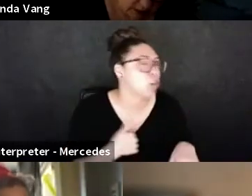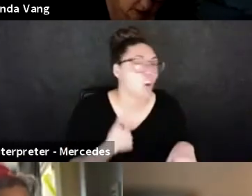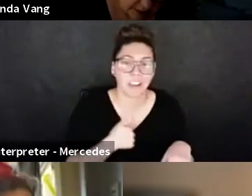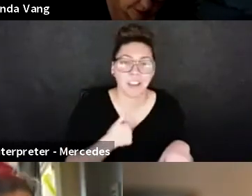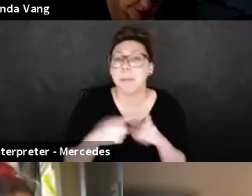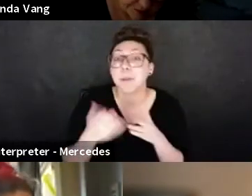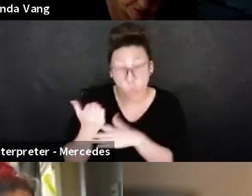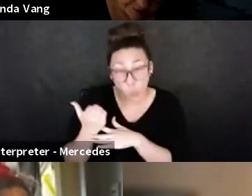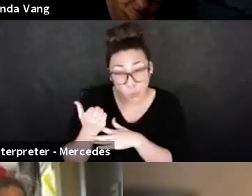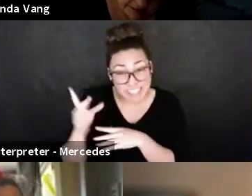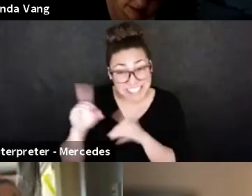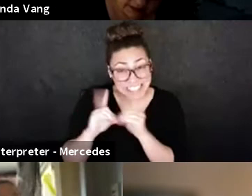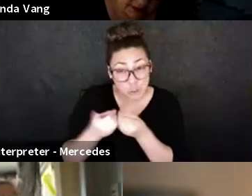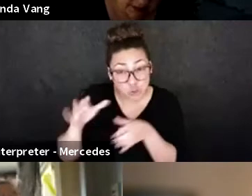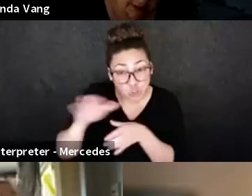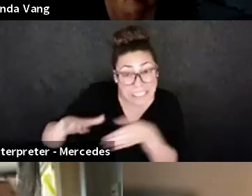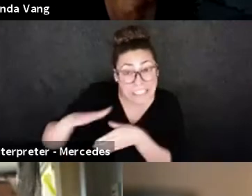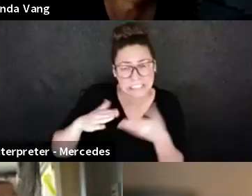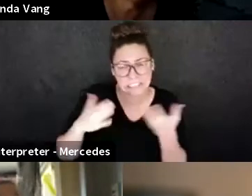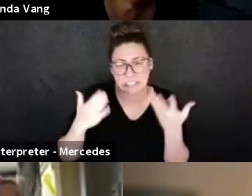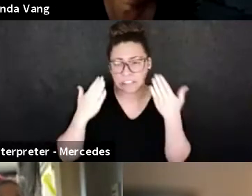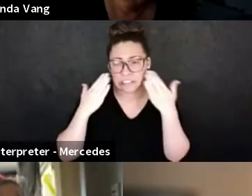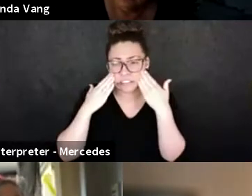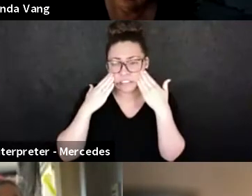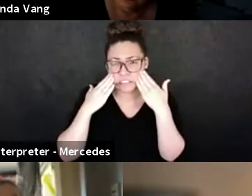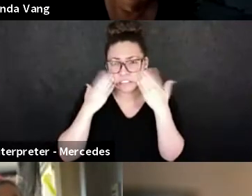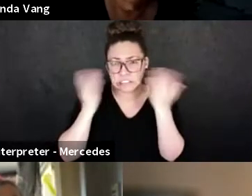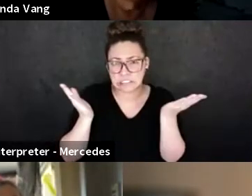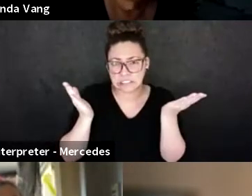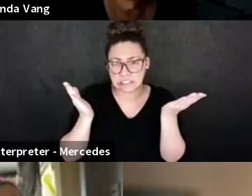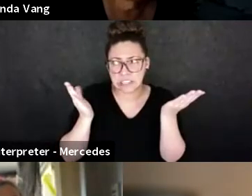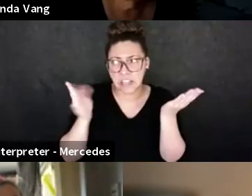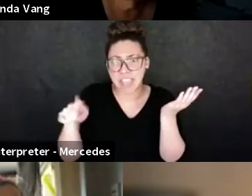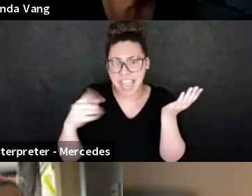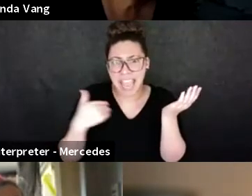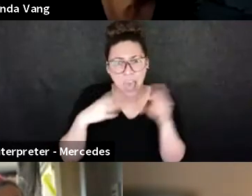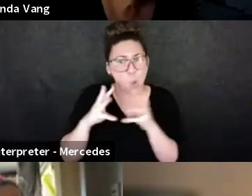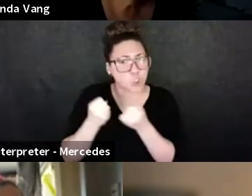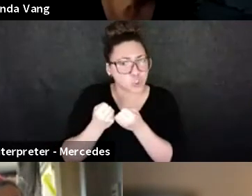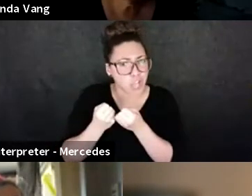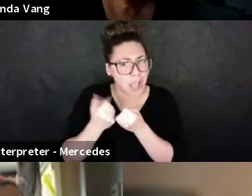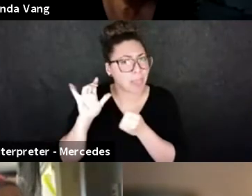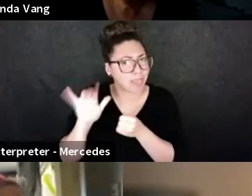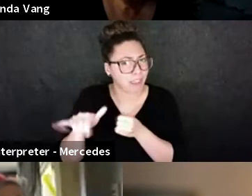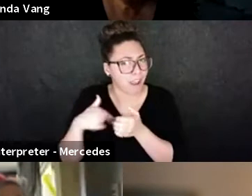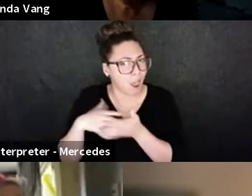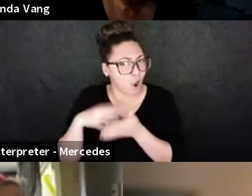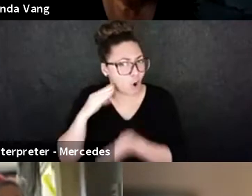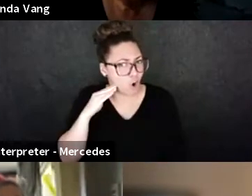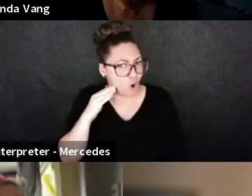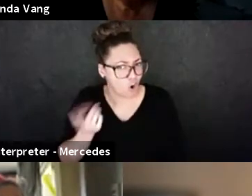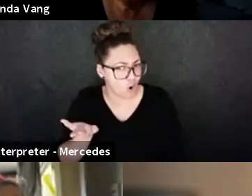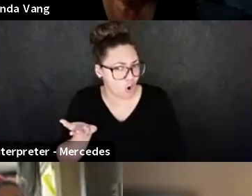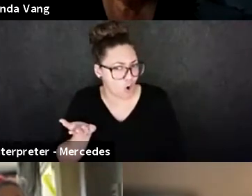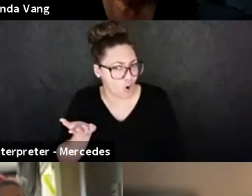the district or something like that. They the ones that had this workshop, and that's how I learned about it. So